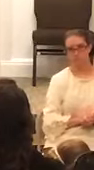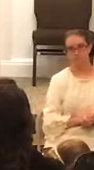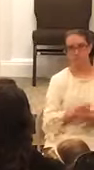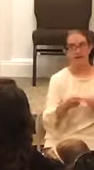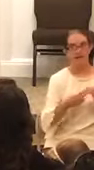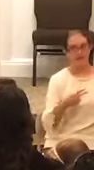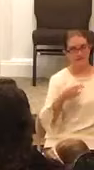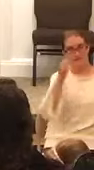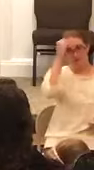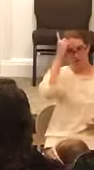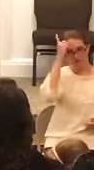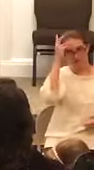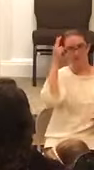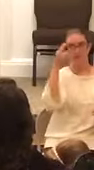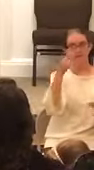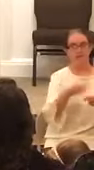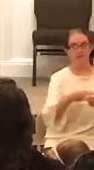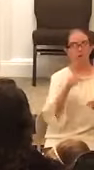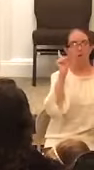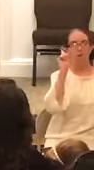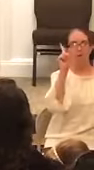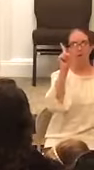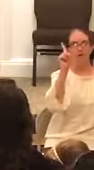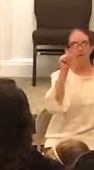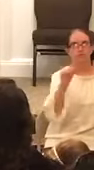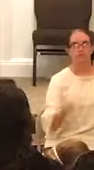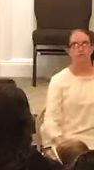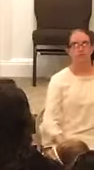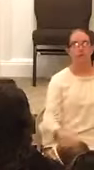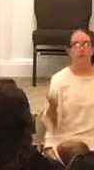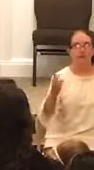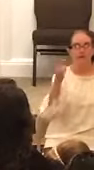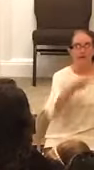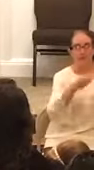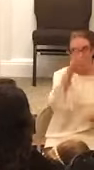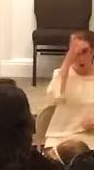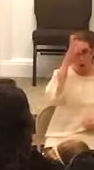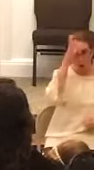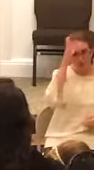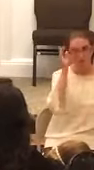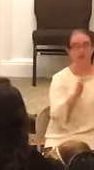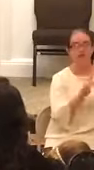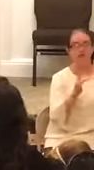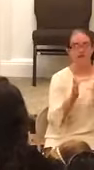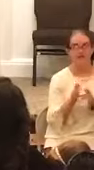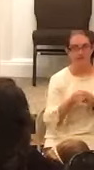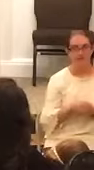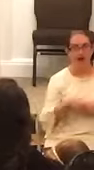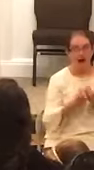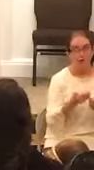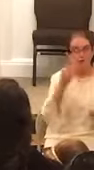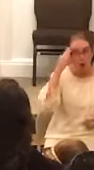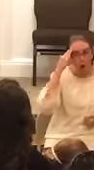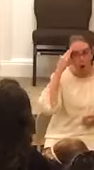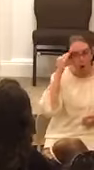to figure out. It's name. It's singular. What's the name of the Father? How do you know